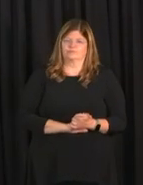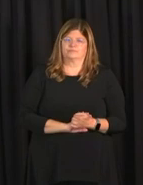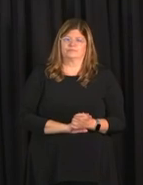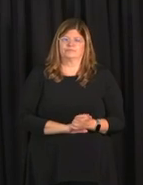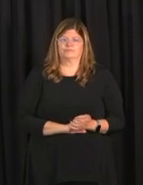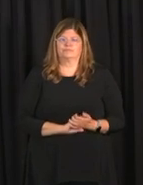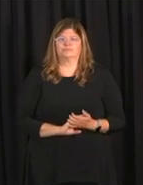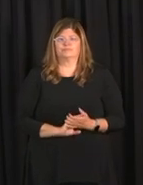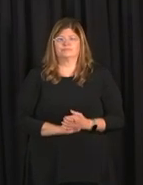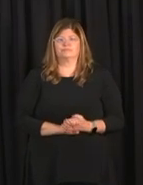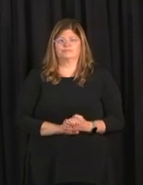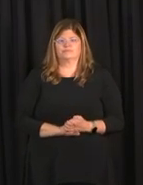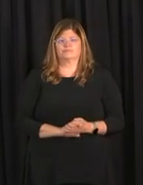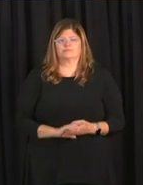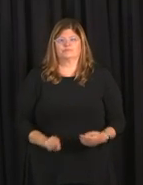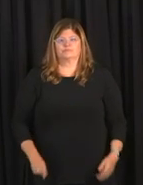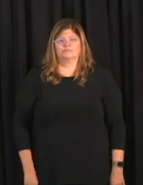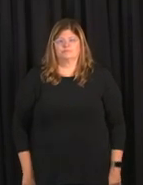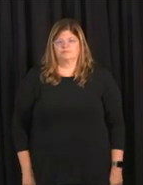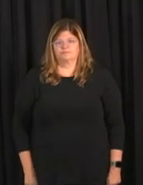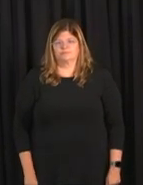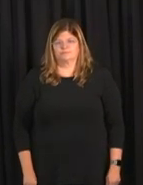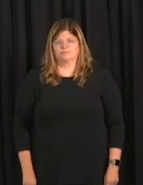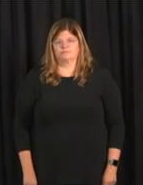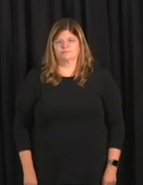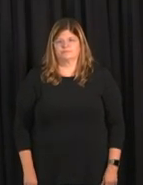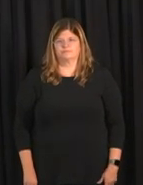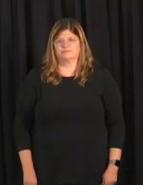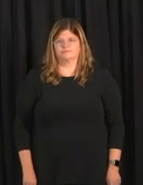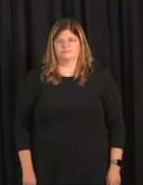Yes, yes. In light of the winter